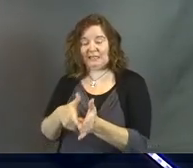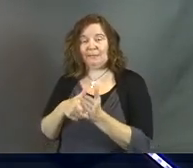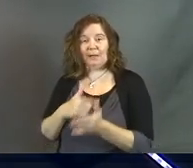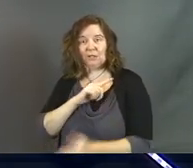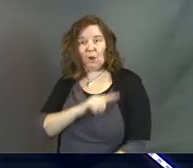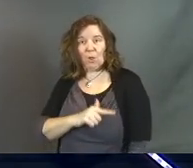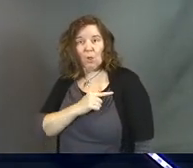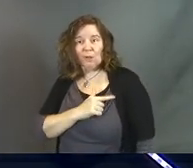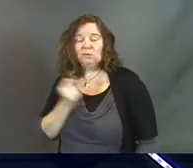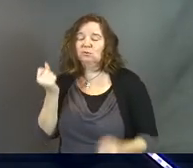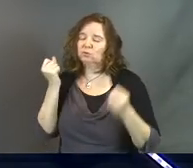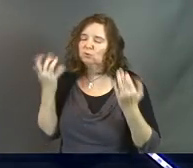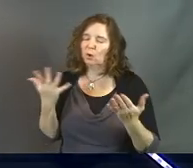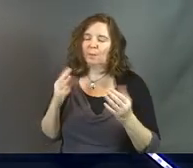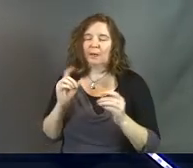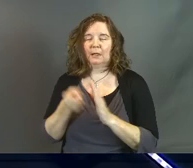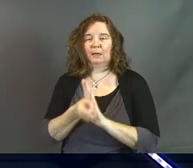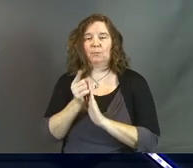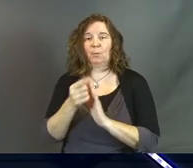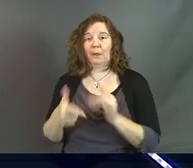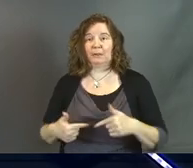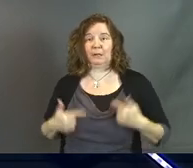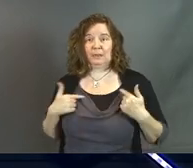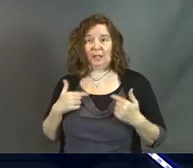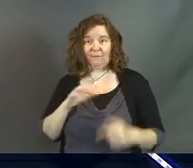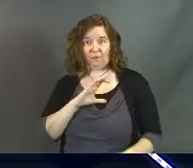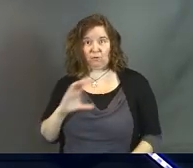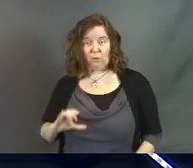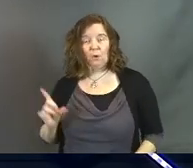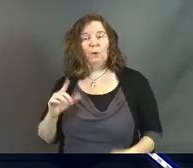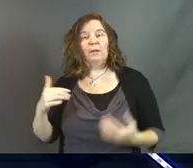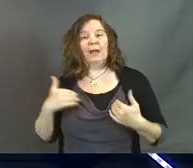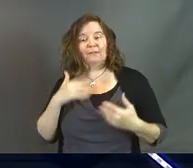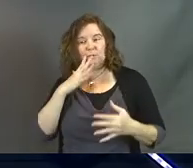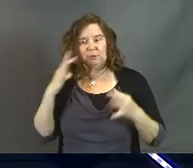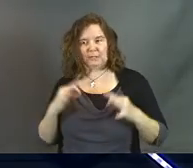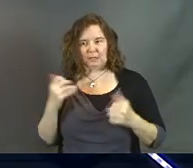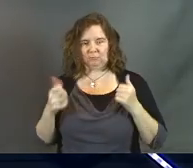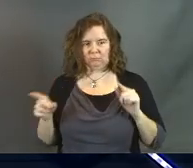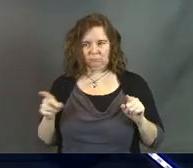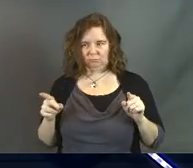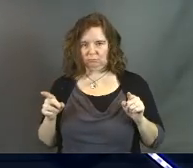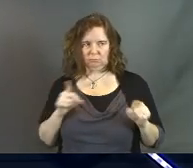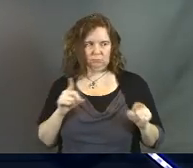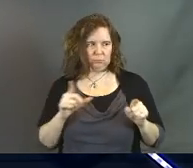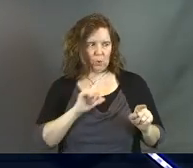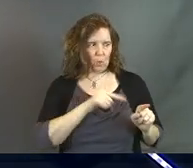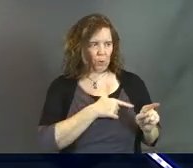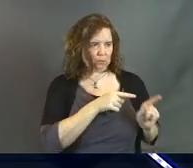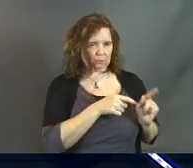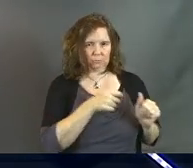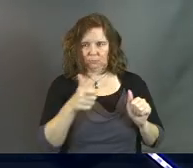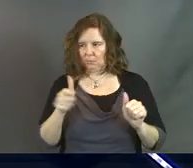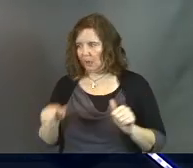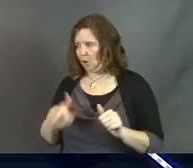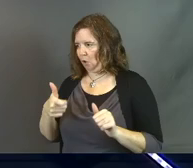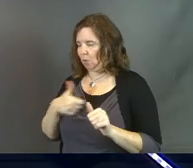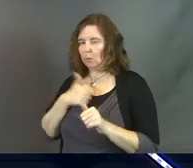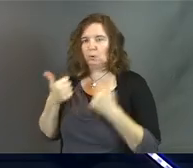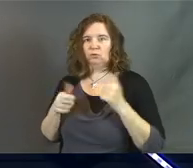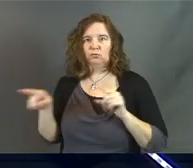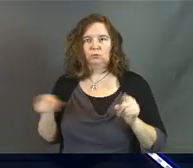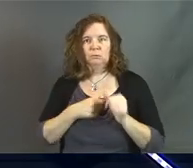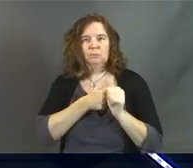loyalty. And there are so many moments in the life of the Christian where they have to decide on their ultimate loyalty and other